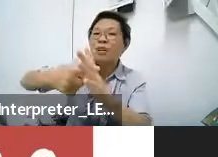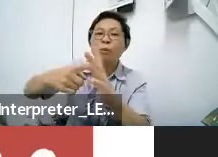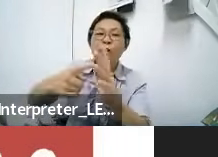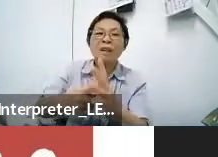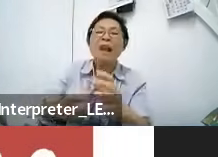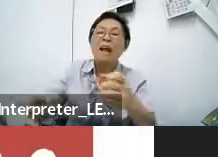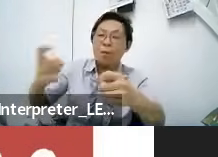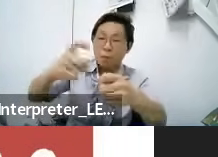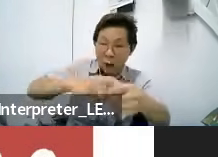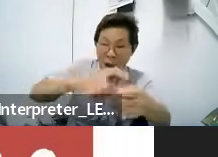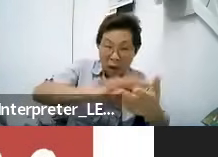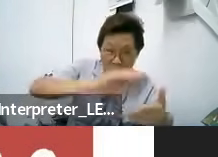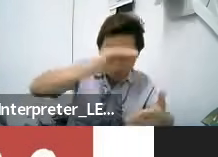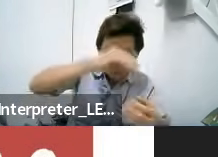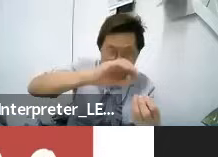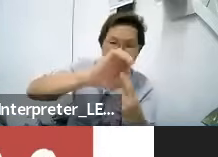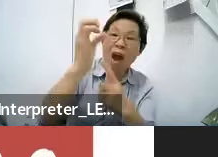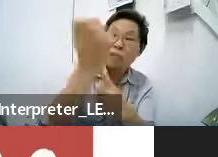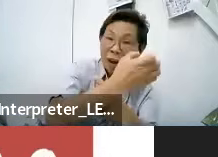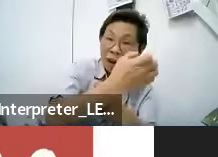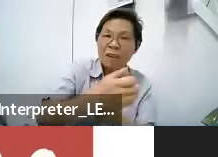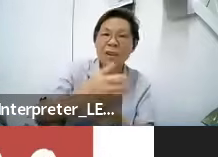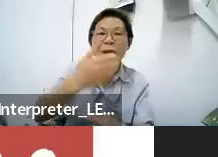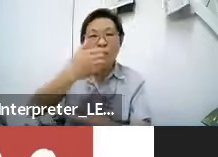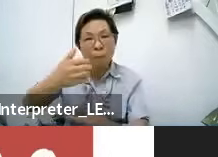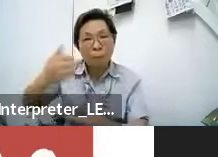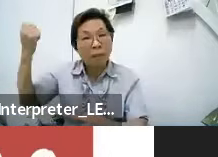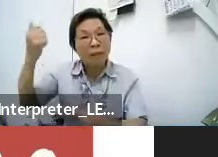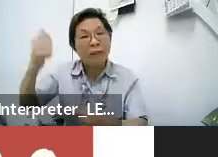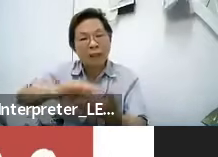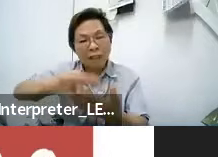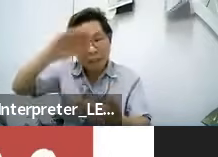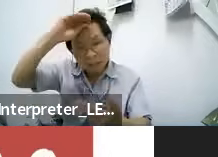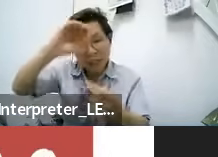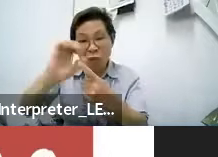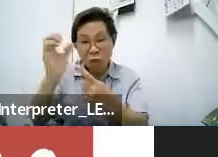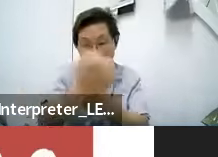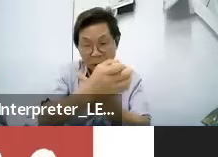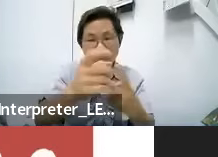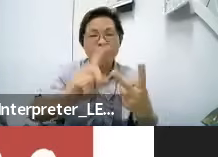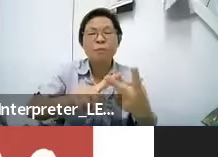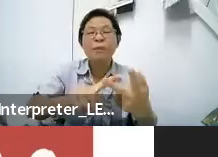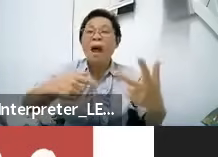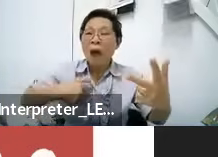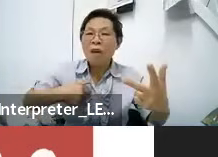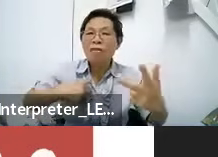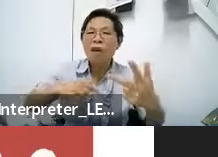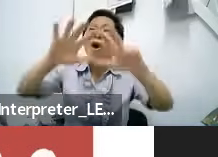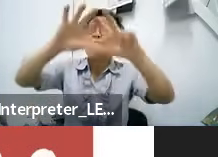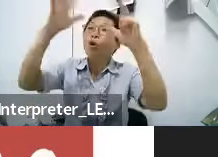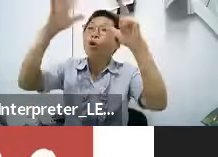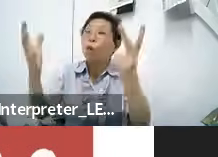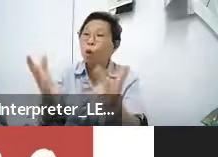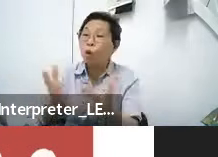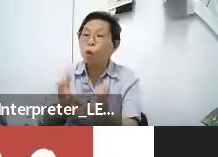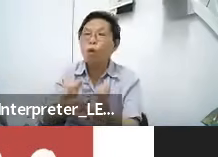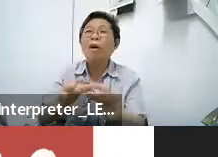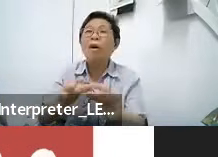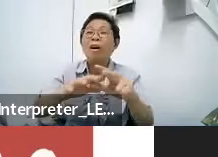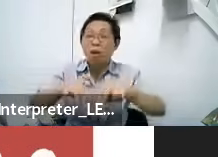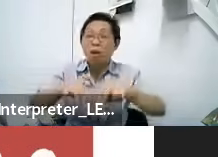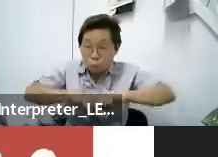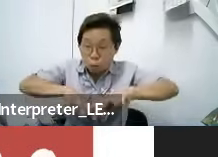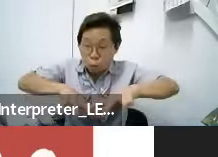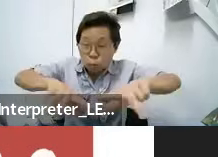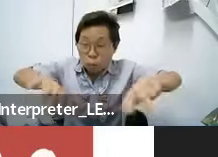the learning environment, effective learning environments, having global, expanding globally the number